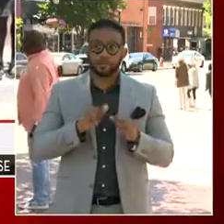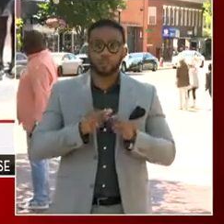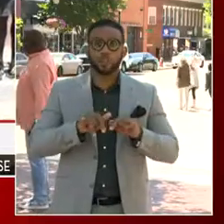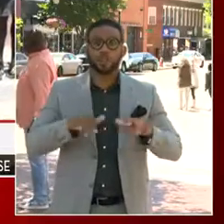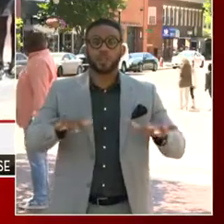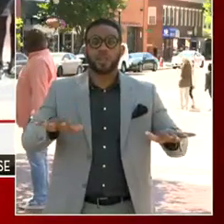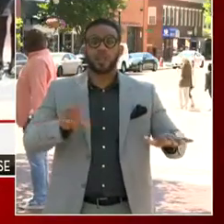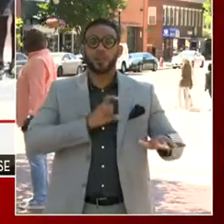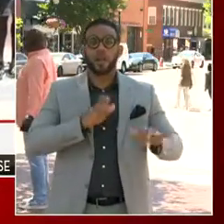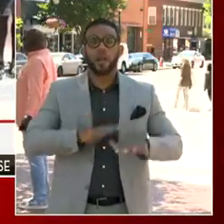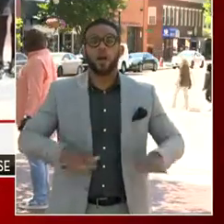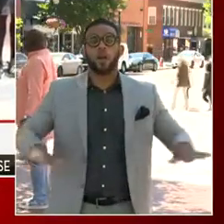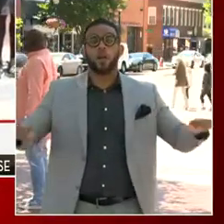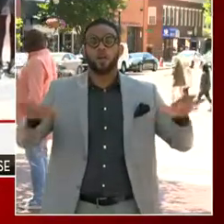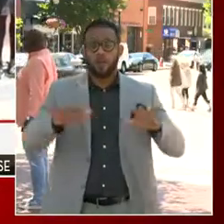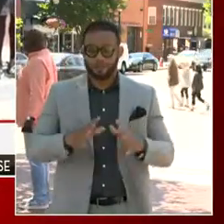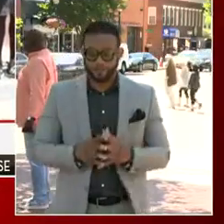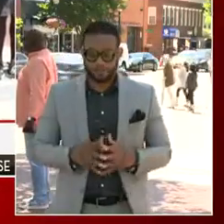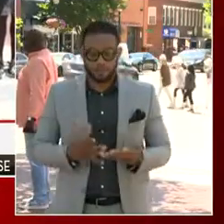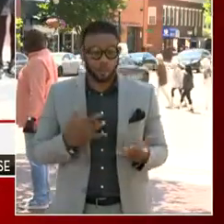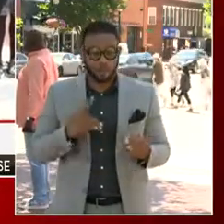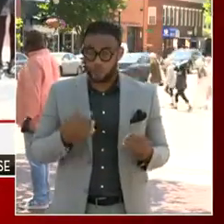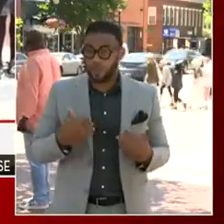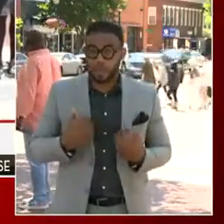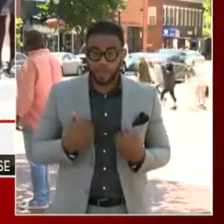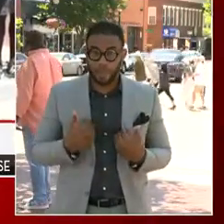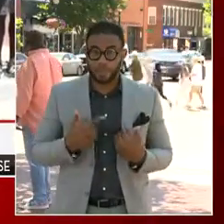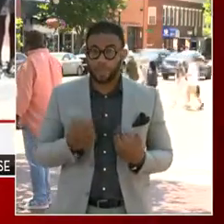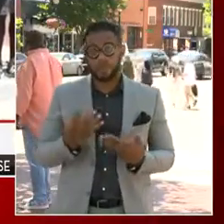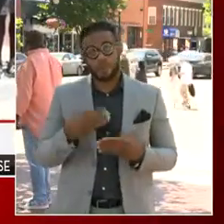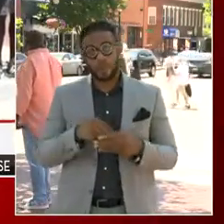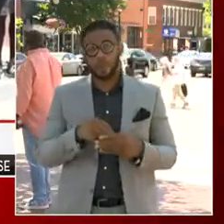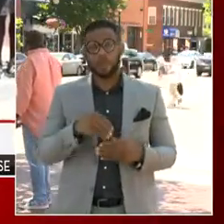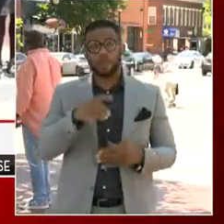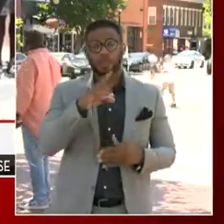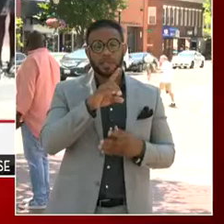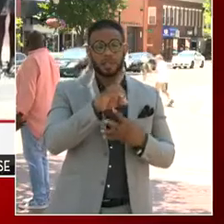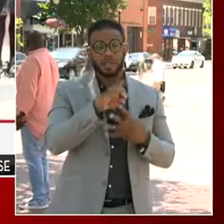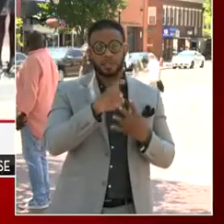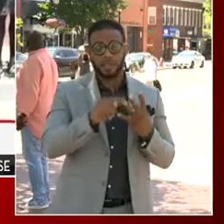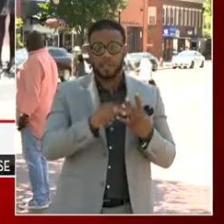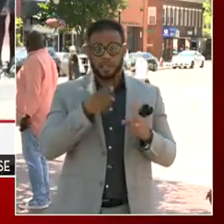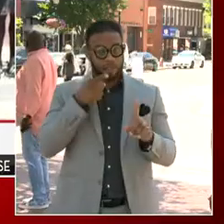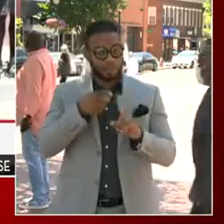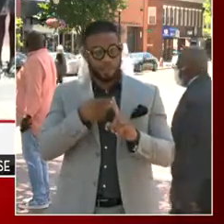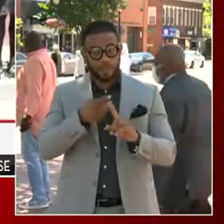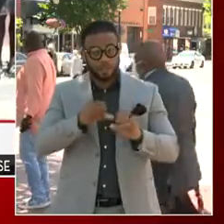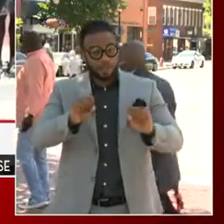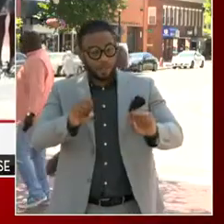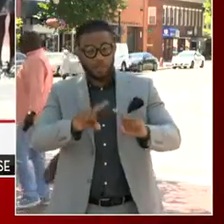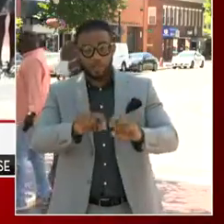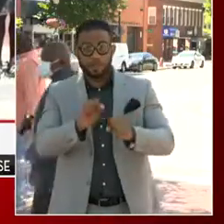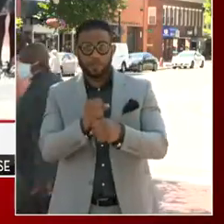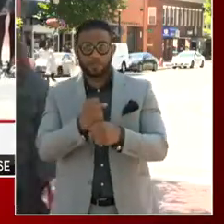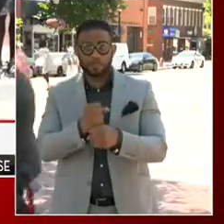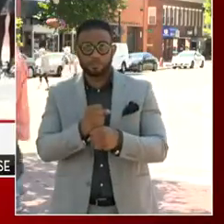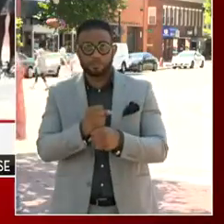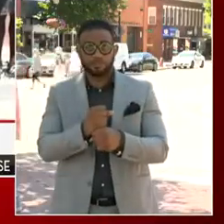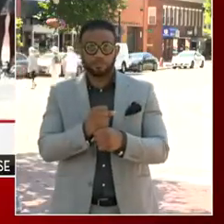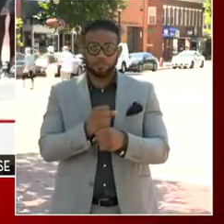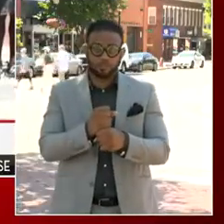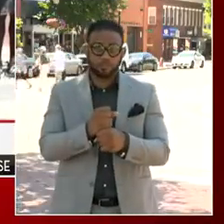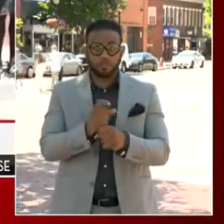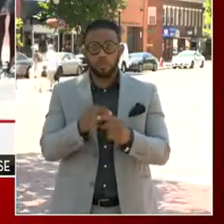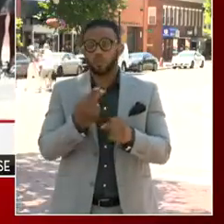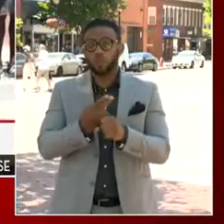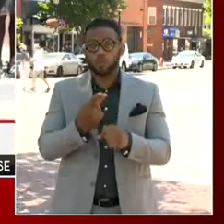spreading our police all around. We do have, as part of DDOT's mission, the ability to make